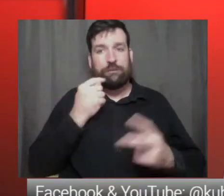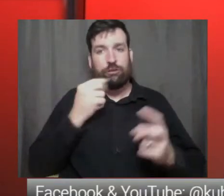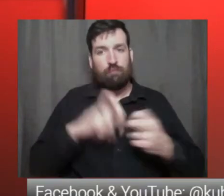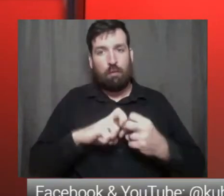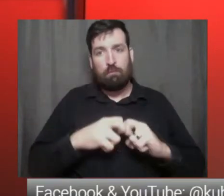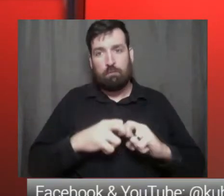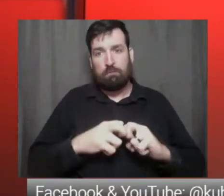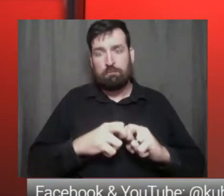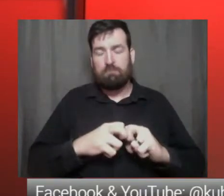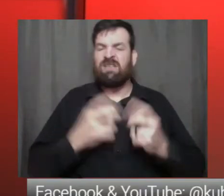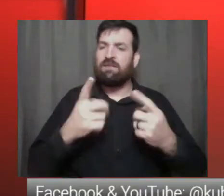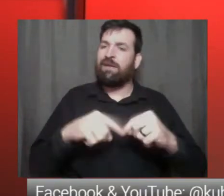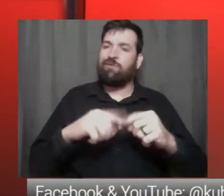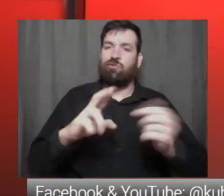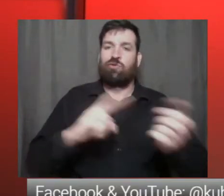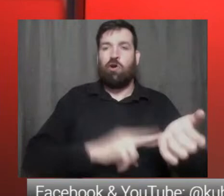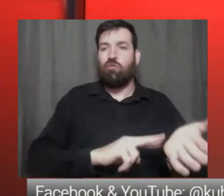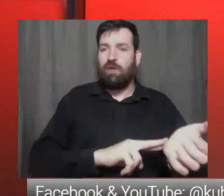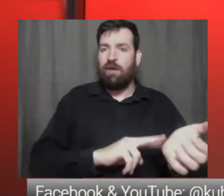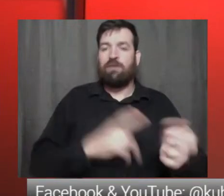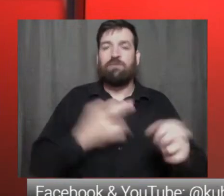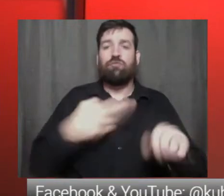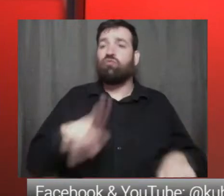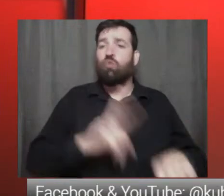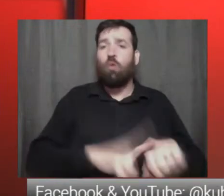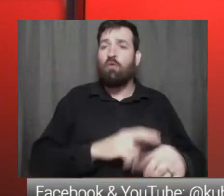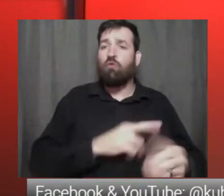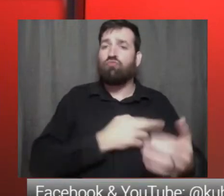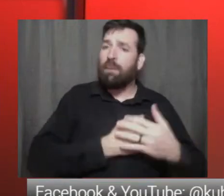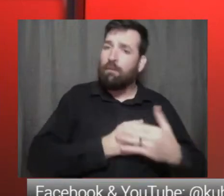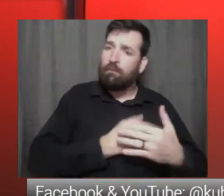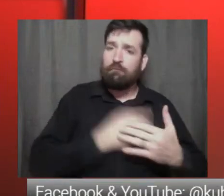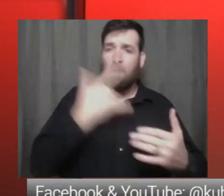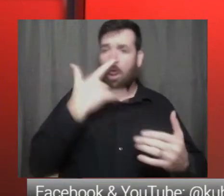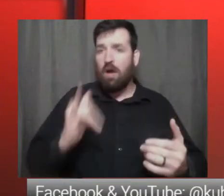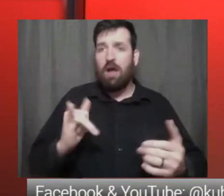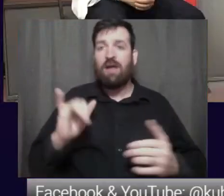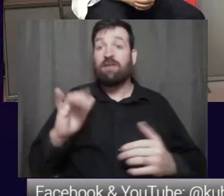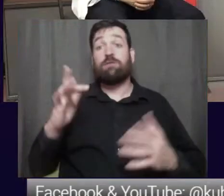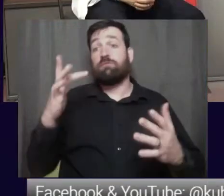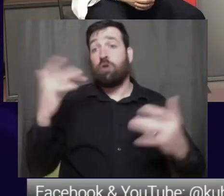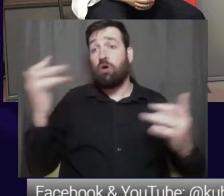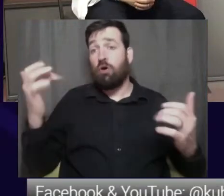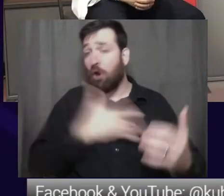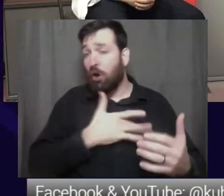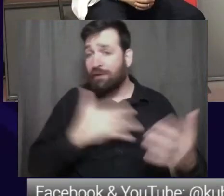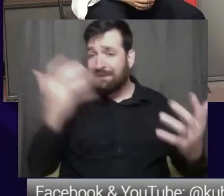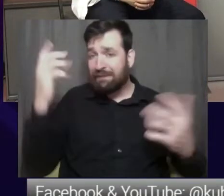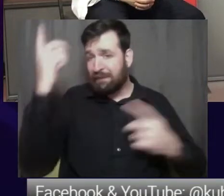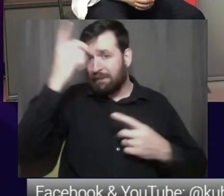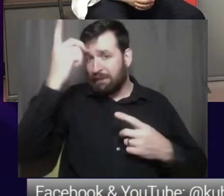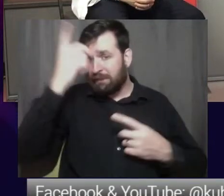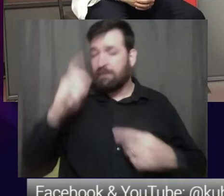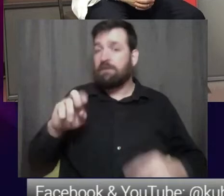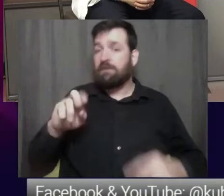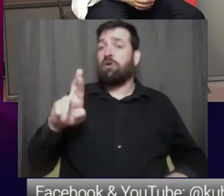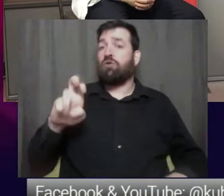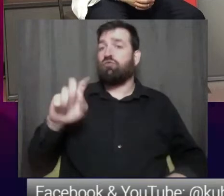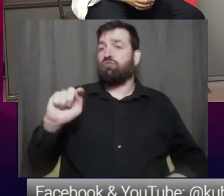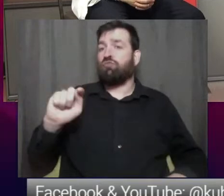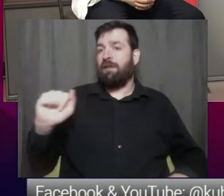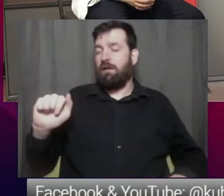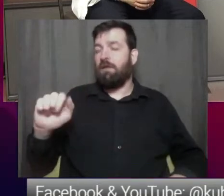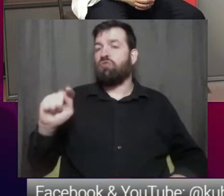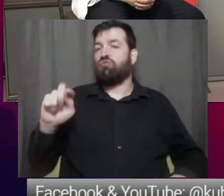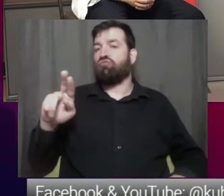heart rate is in the abnormal rhythm and what the underlying heart disease is and which one's scarier. Rita has a question. She would like to know, how